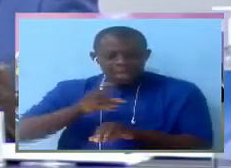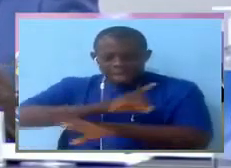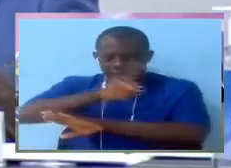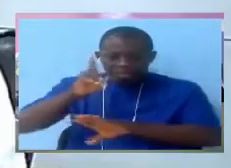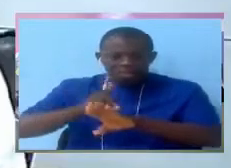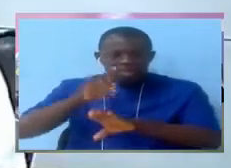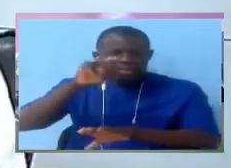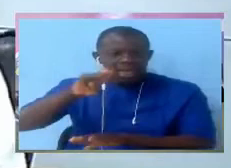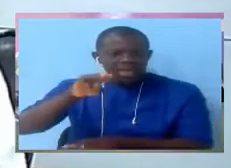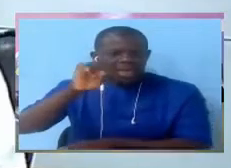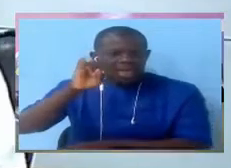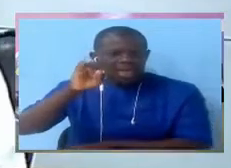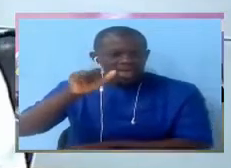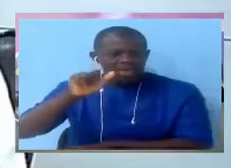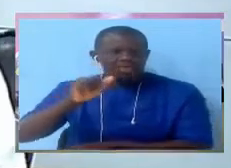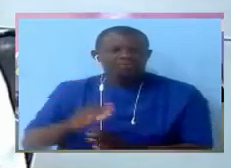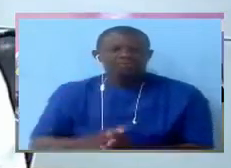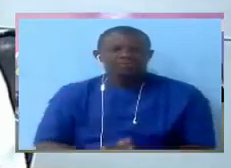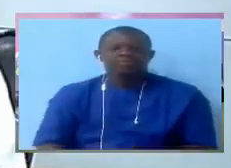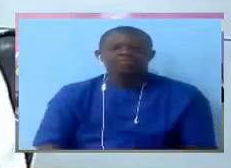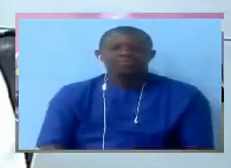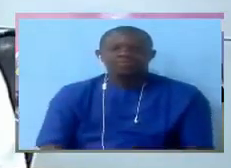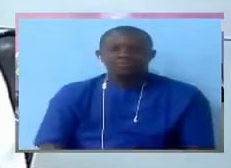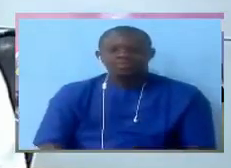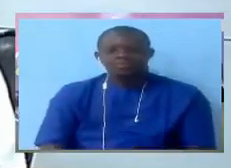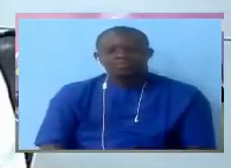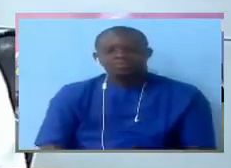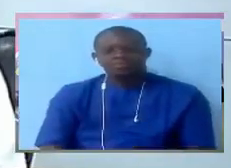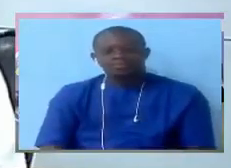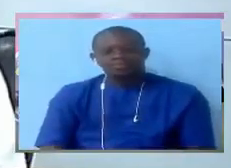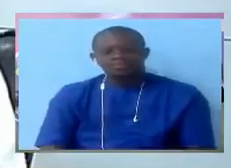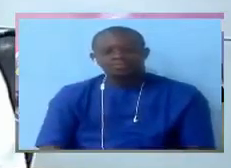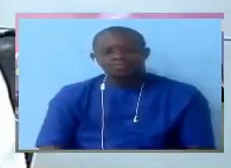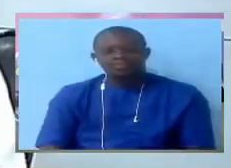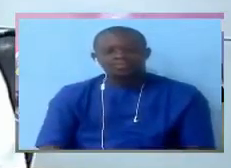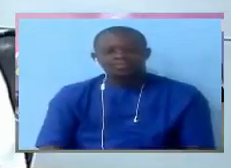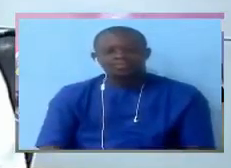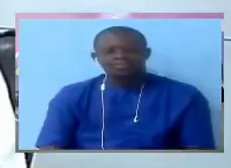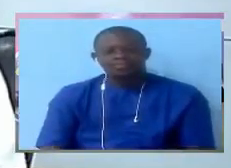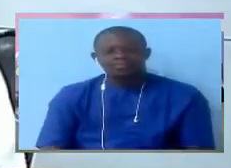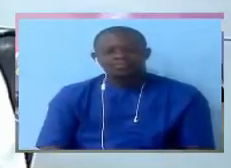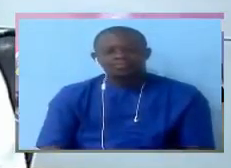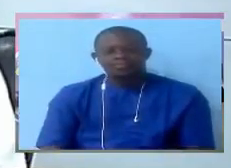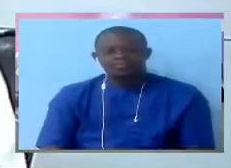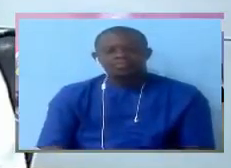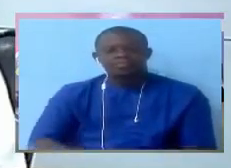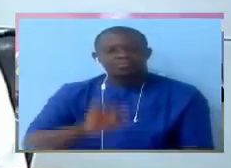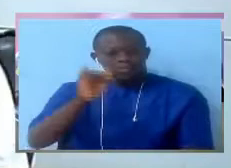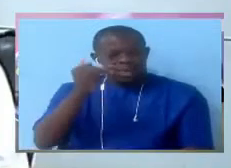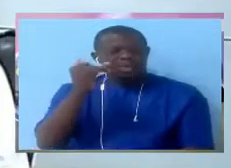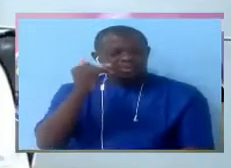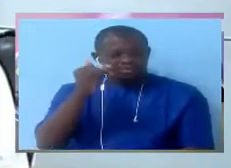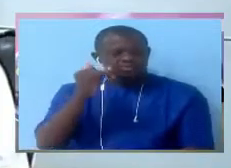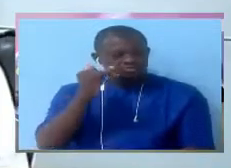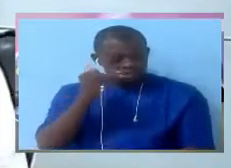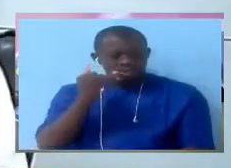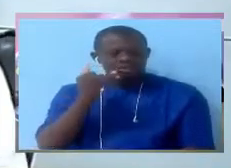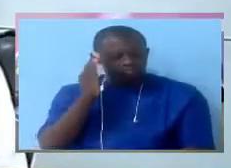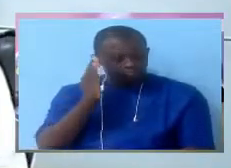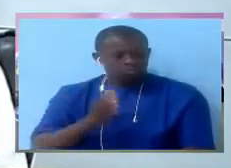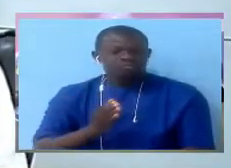Yen sen yengu yengen deref ndax dinay dugal raklu fofu ca NIA dugal ak ñin mom